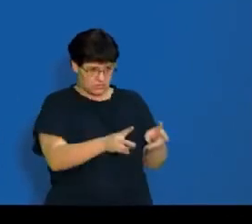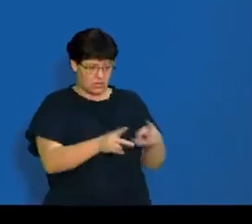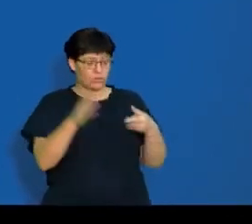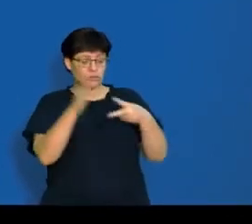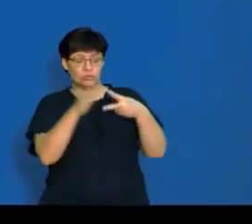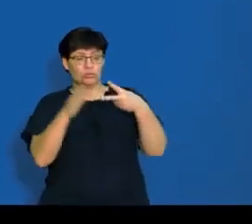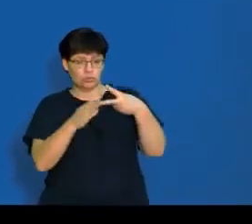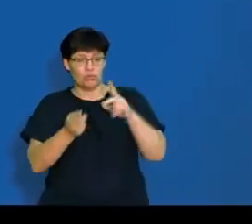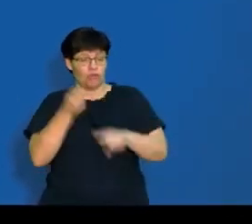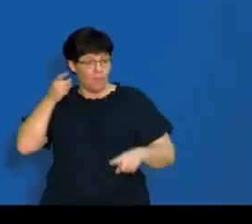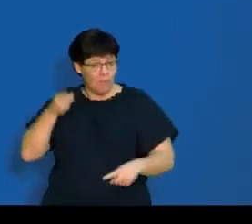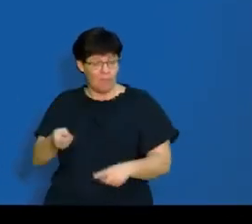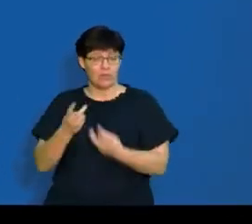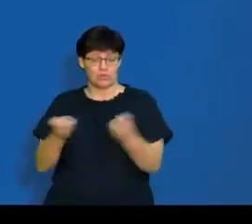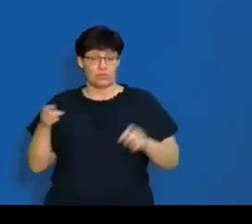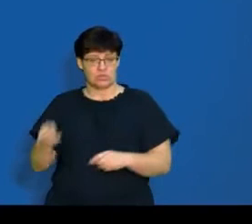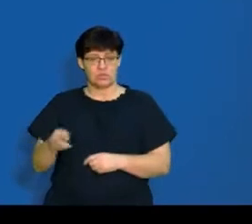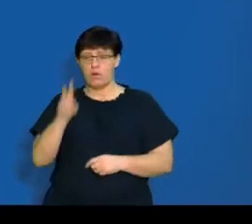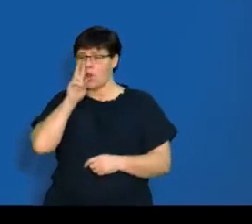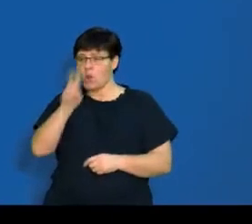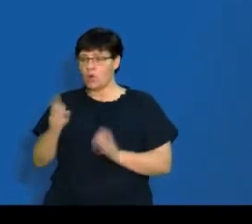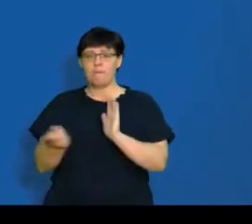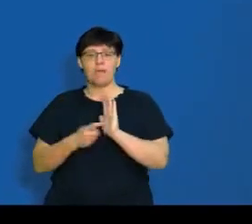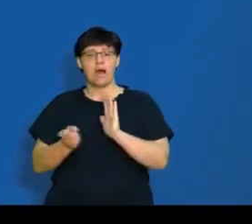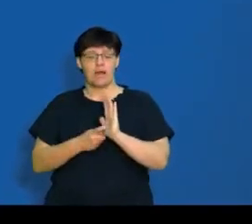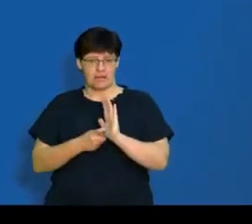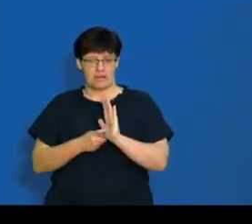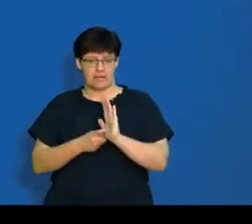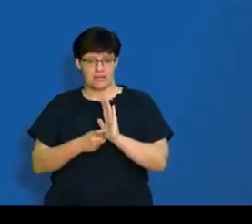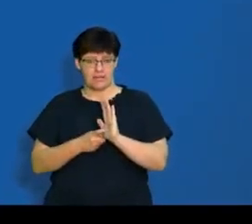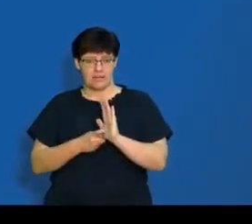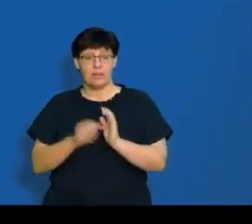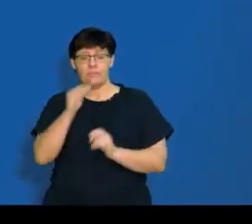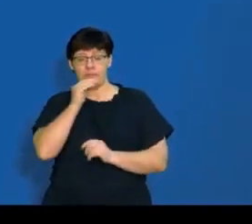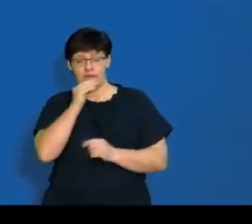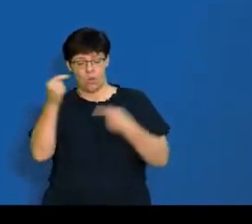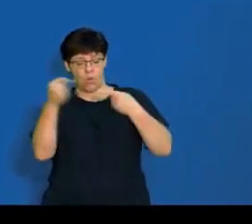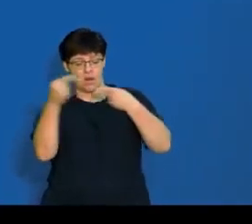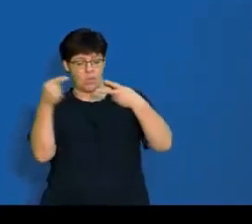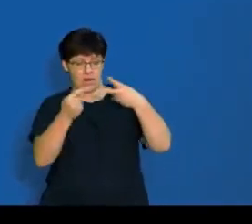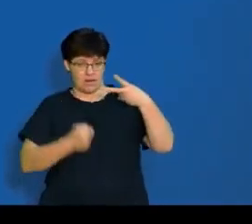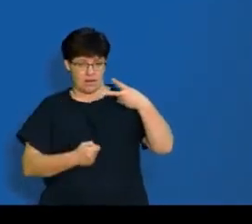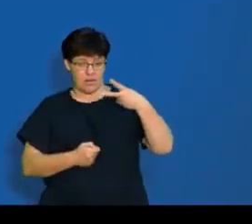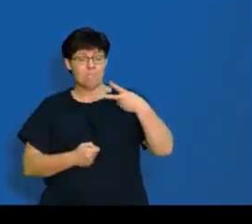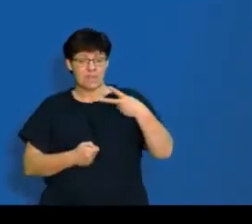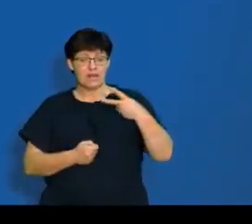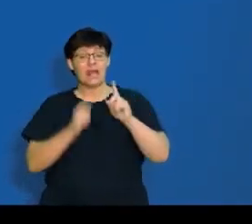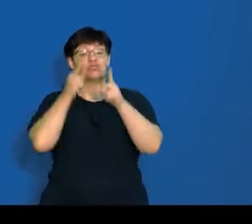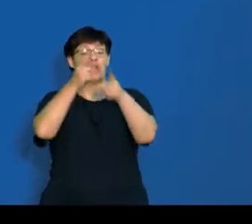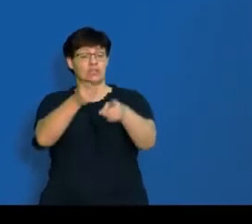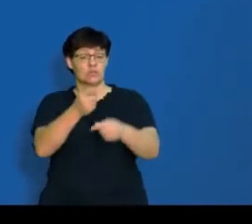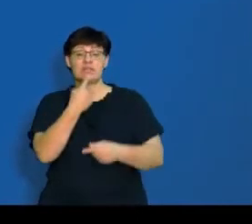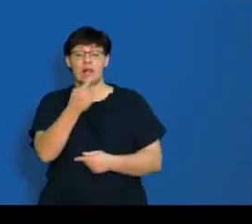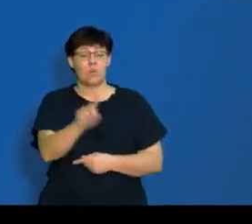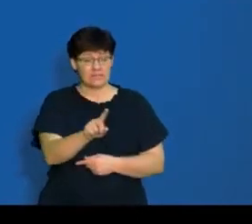reasons from the source. And then you look at your mark allocation there. That tells you. Remember, I told you that the instruction will tell you. Okay,